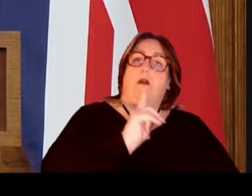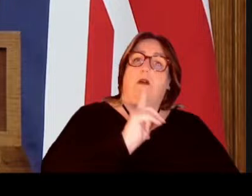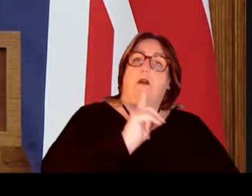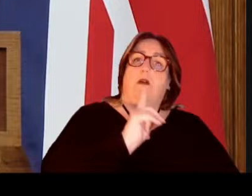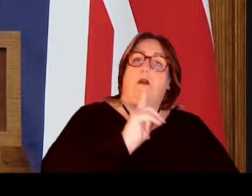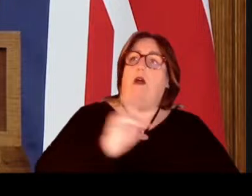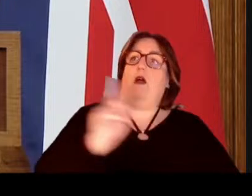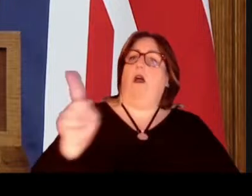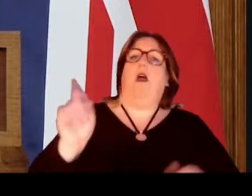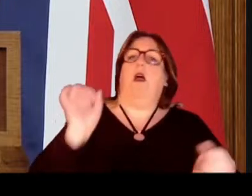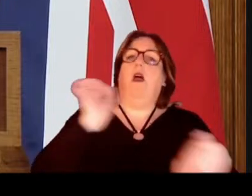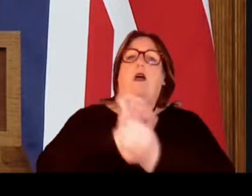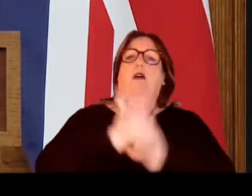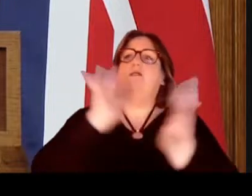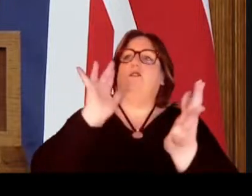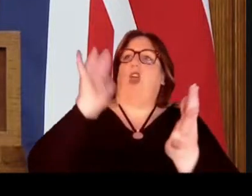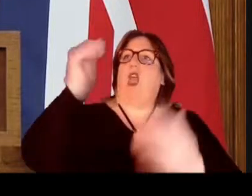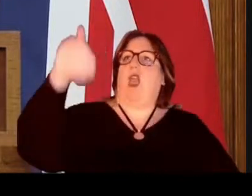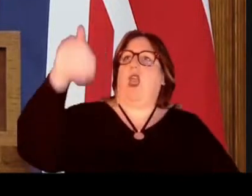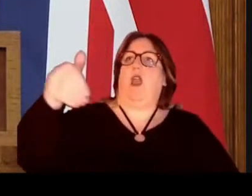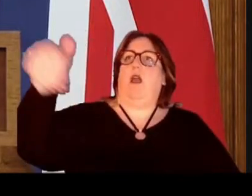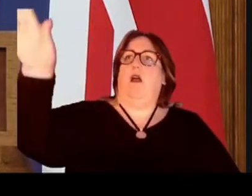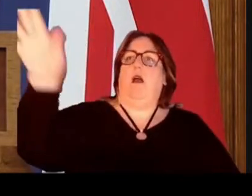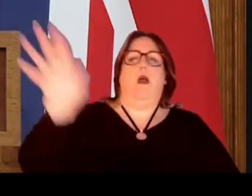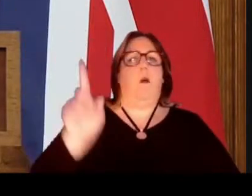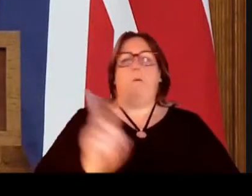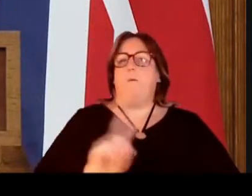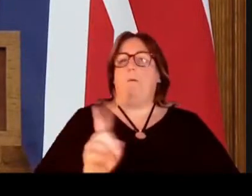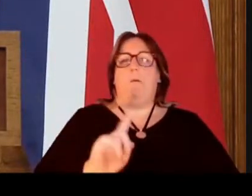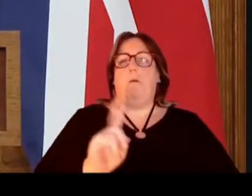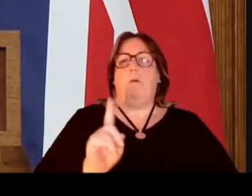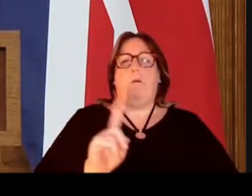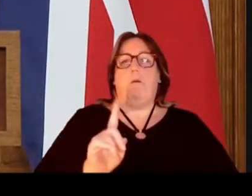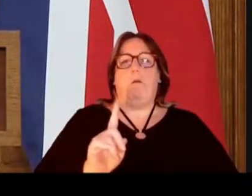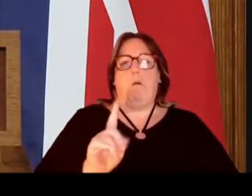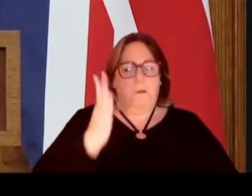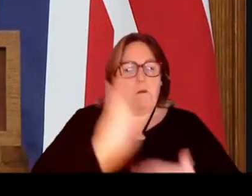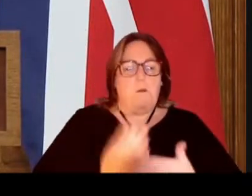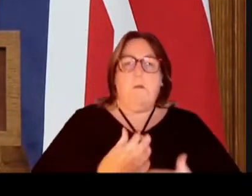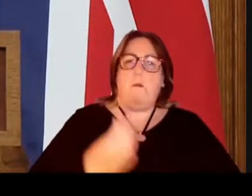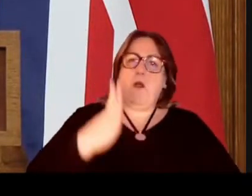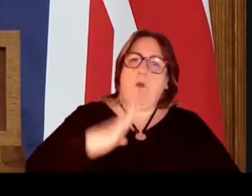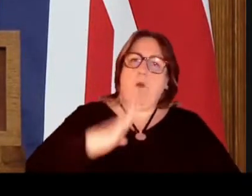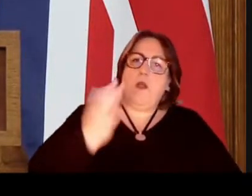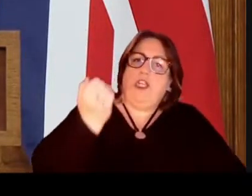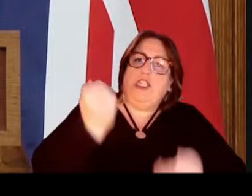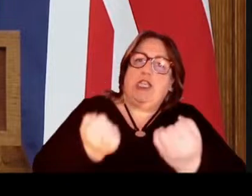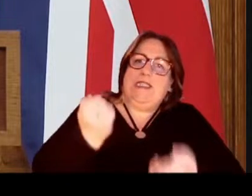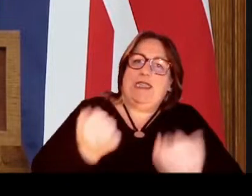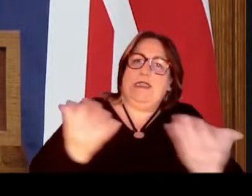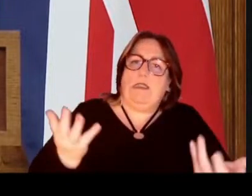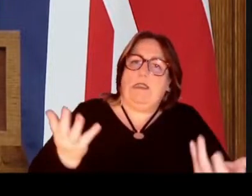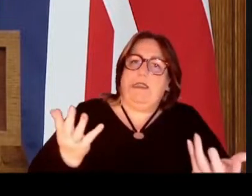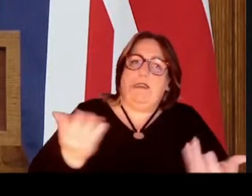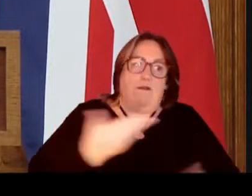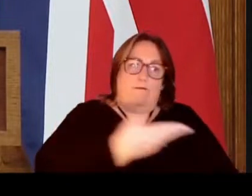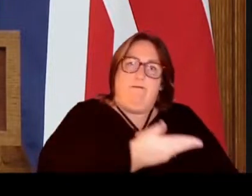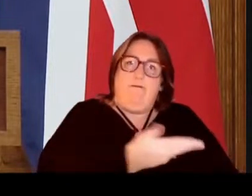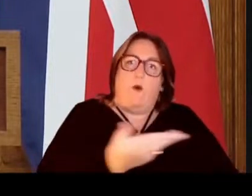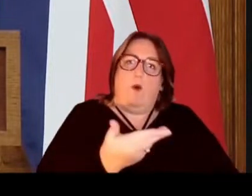He just clouded it all in secrecy. The prospect of justice destroyed for the victims and their